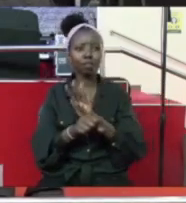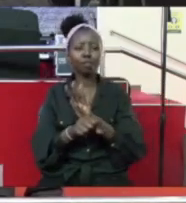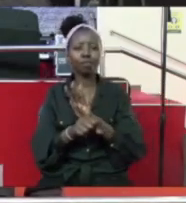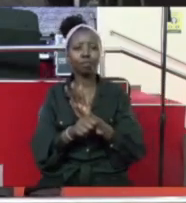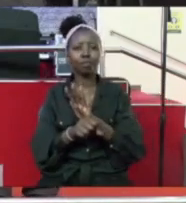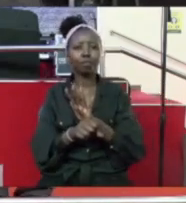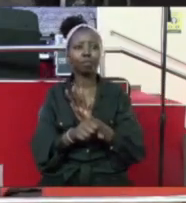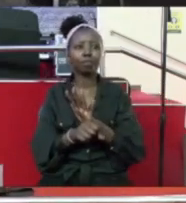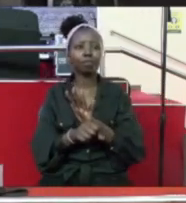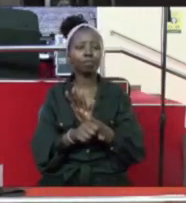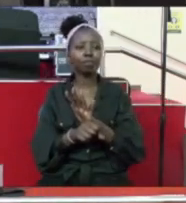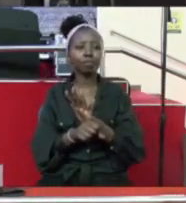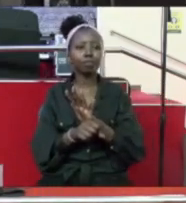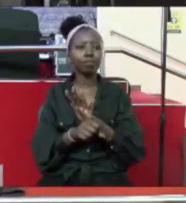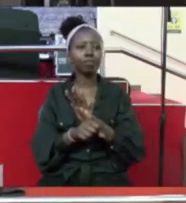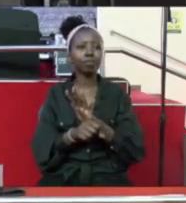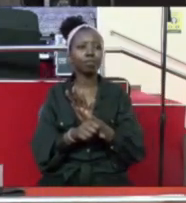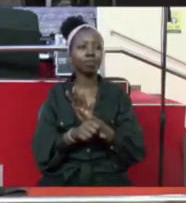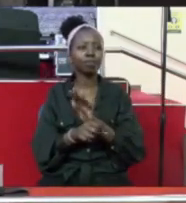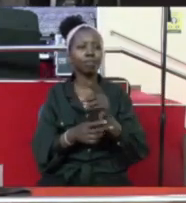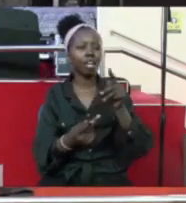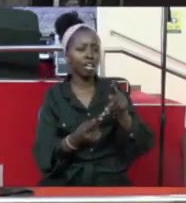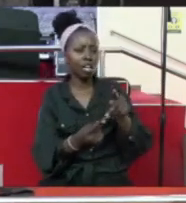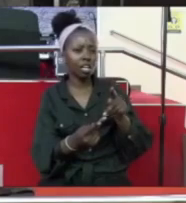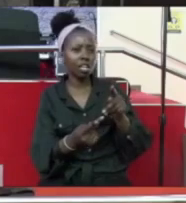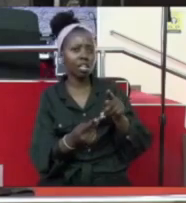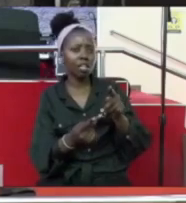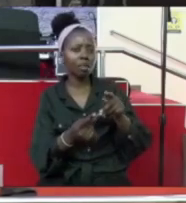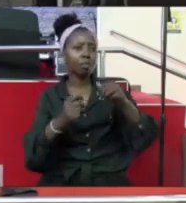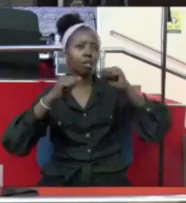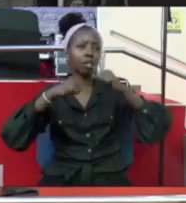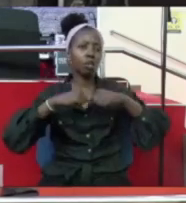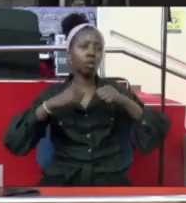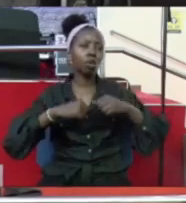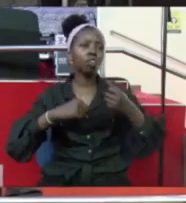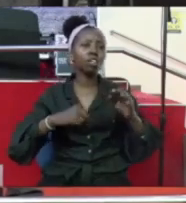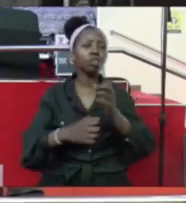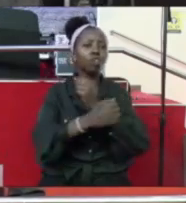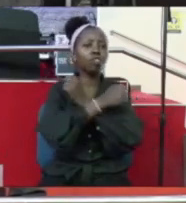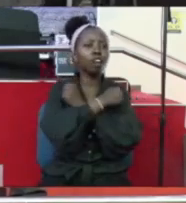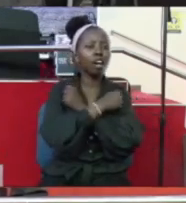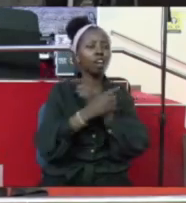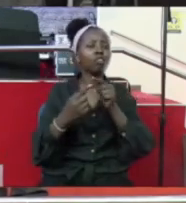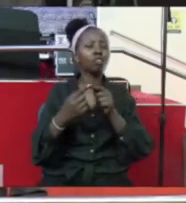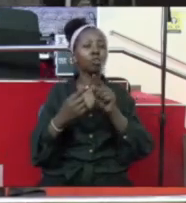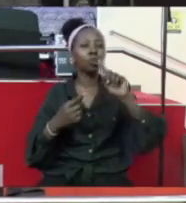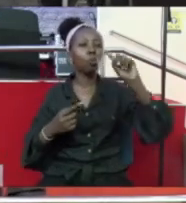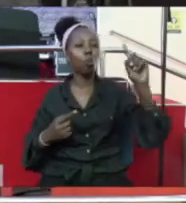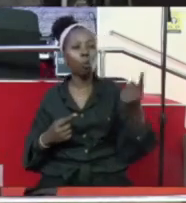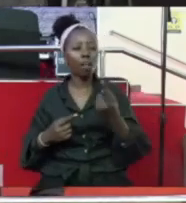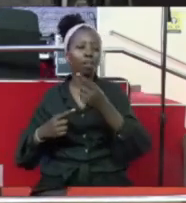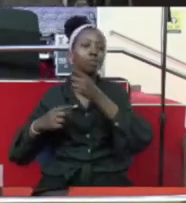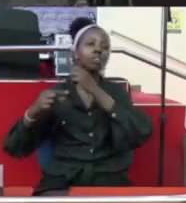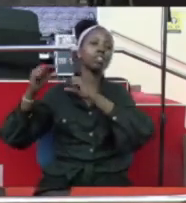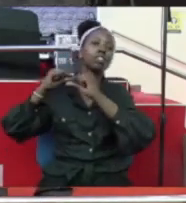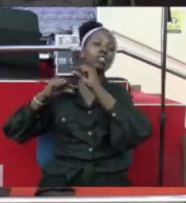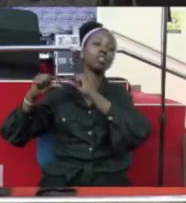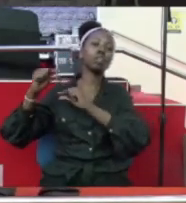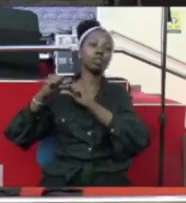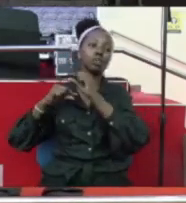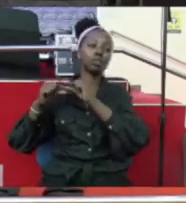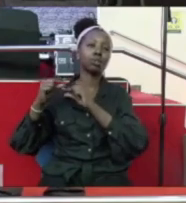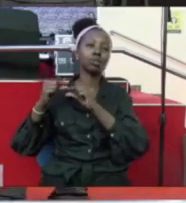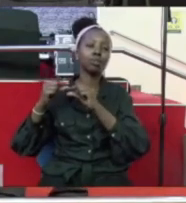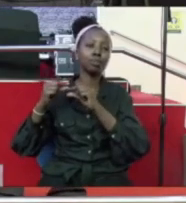tumekumbushwa kwamba yeye ni Mungu mwaminifu. Keeping his covenant of love to 1,000 generations. Anaiweka agano lake kwa